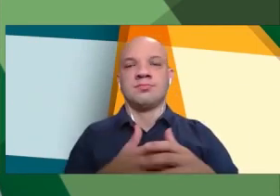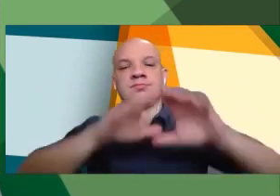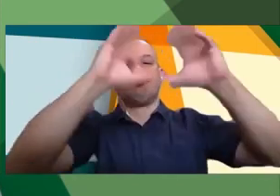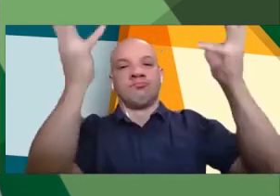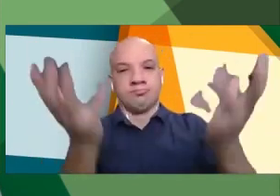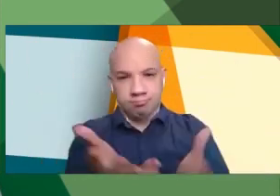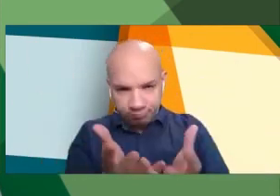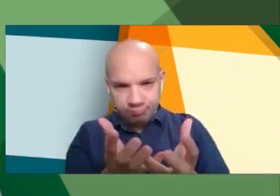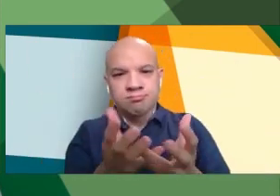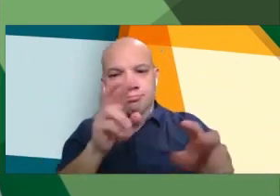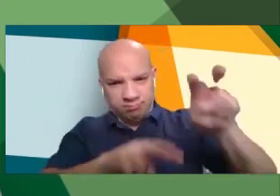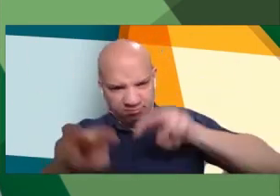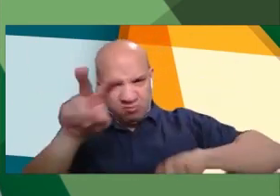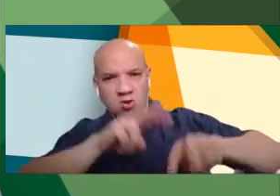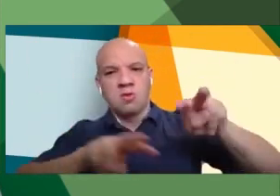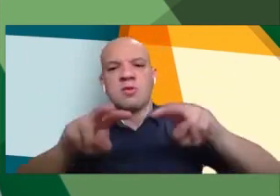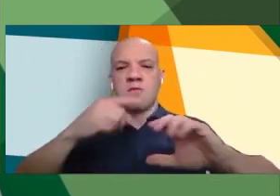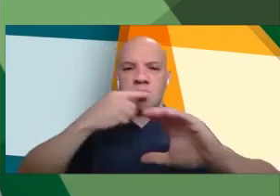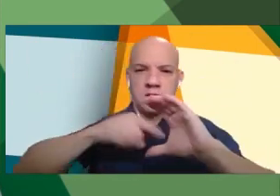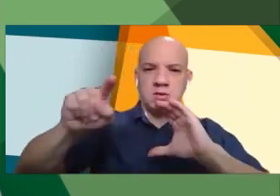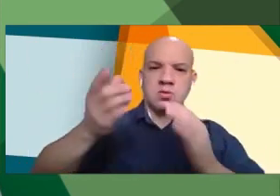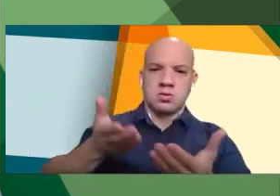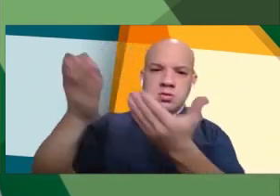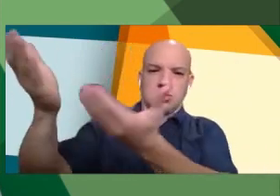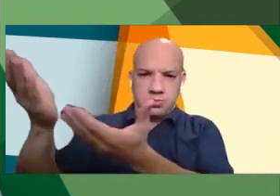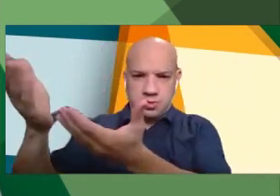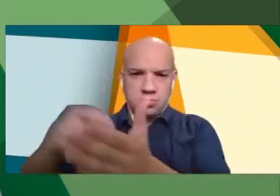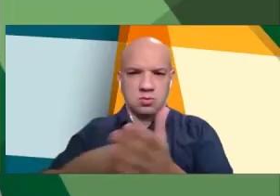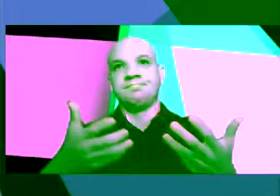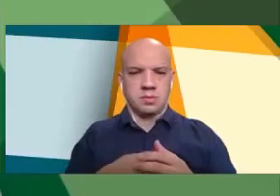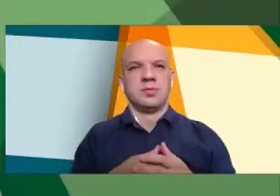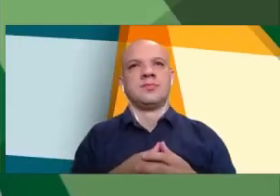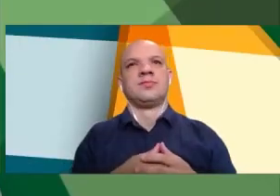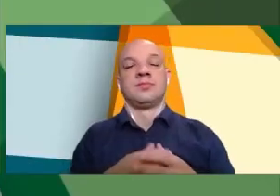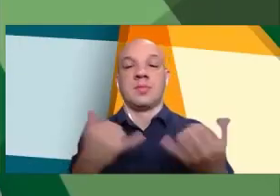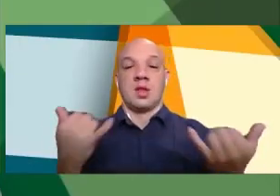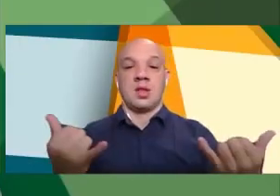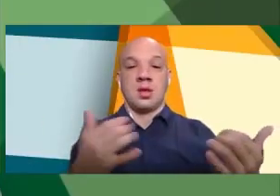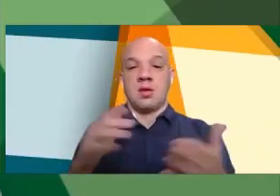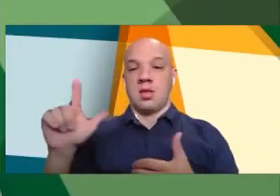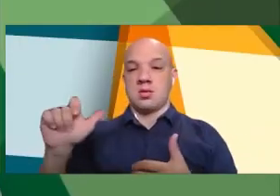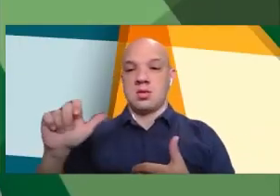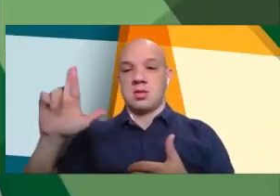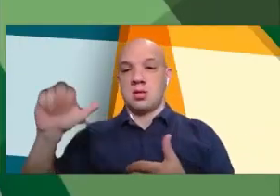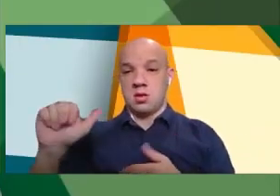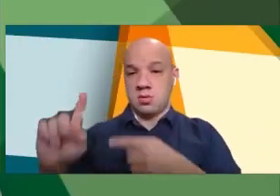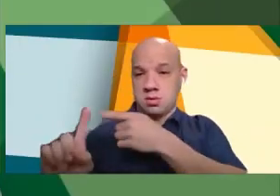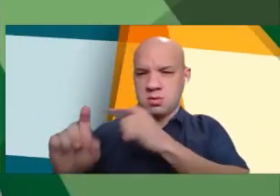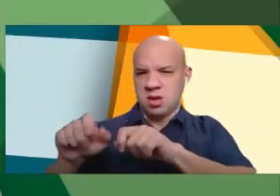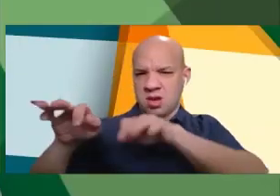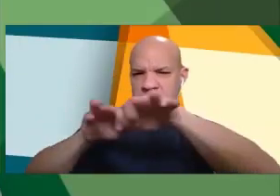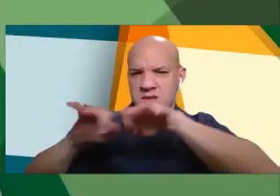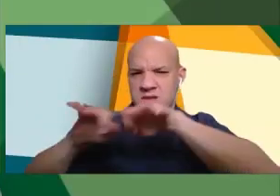overview of the electronic submission requirements. Now, Laura, could you go over